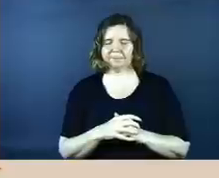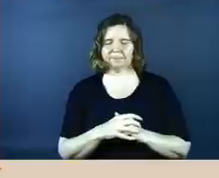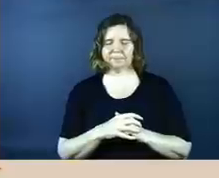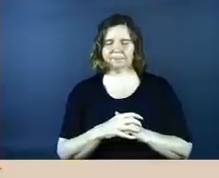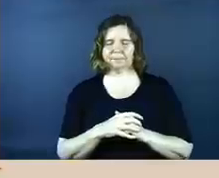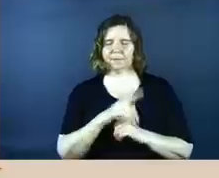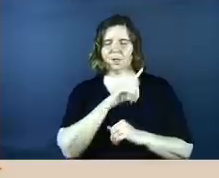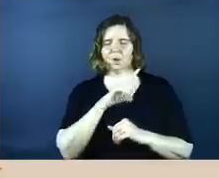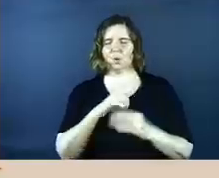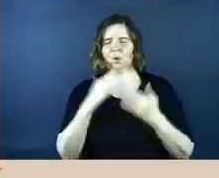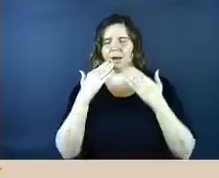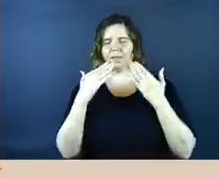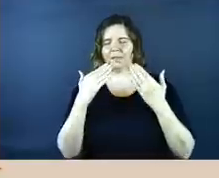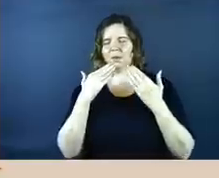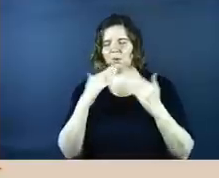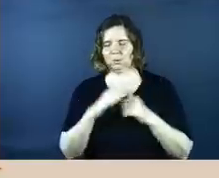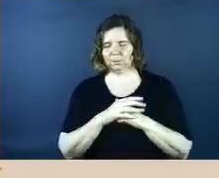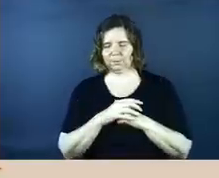And Lord, I thank you.